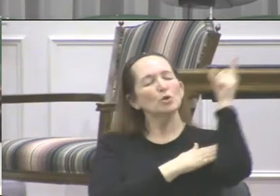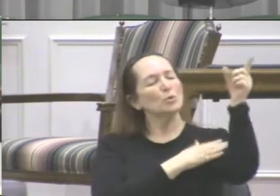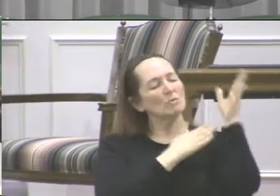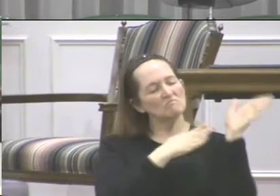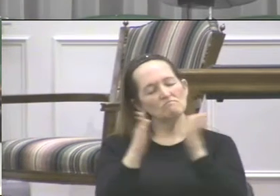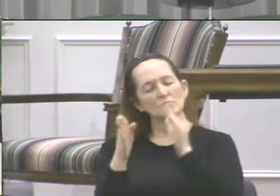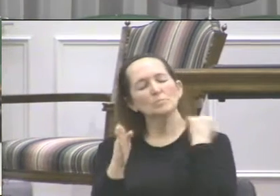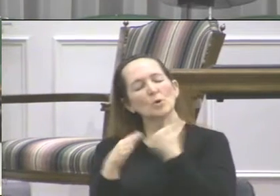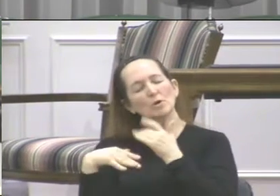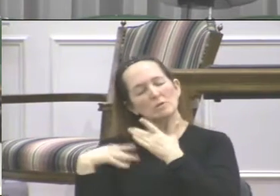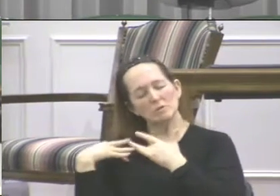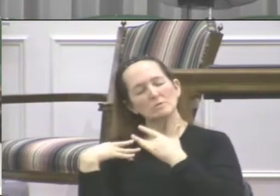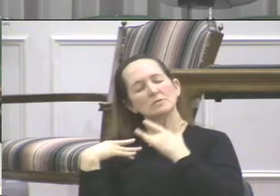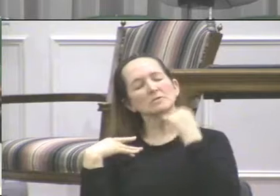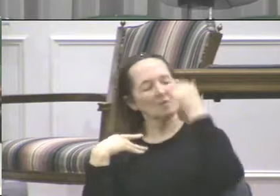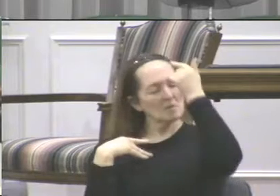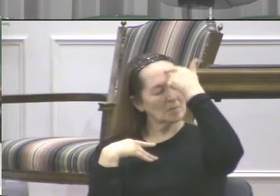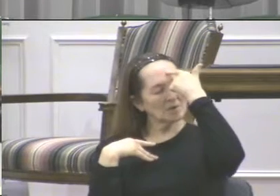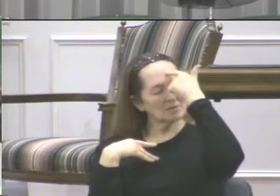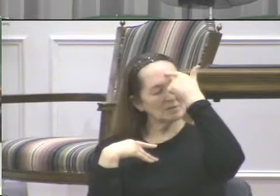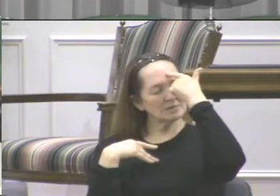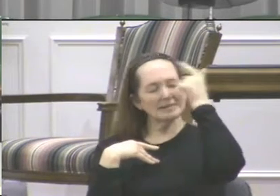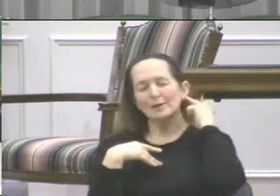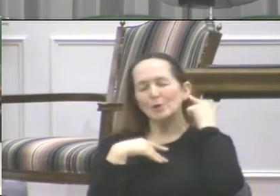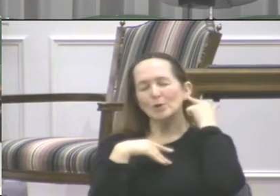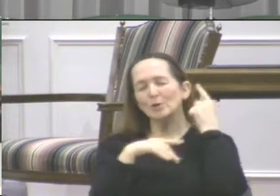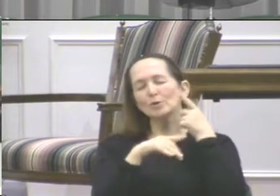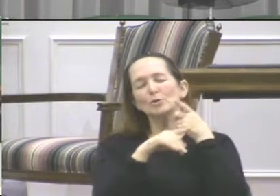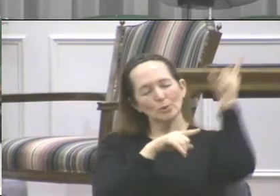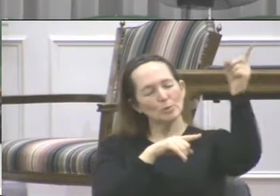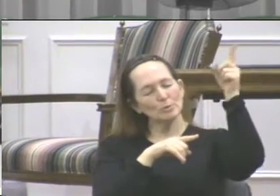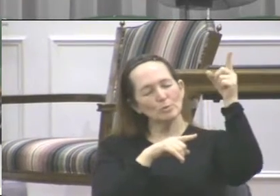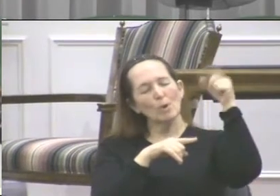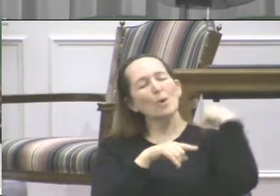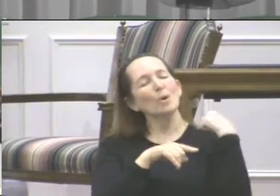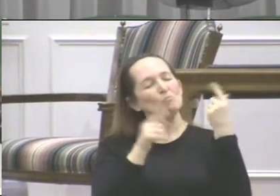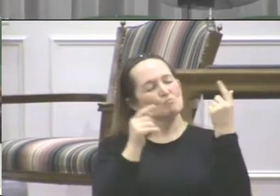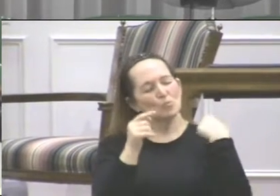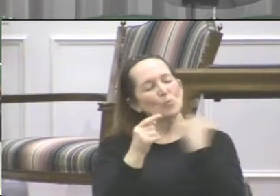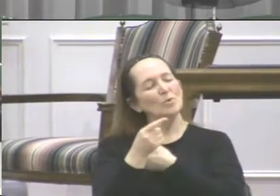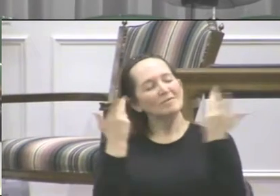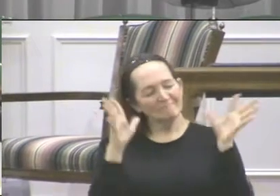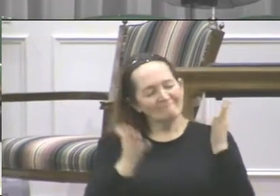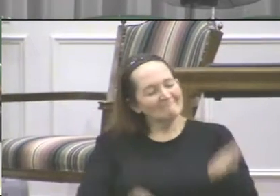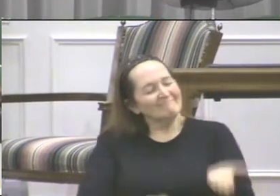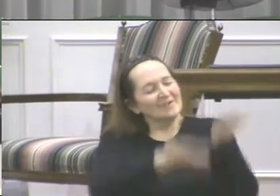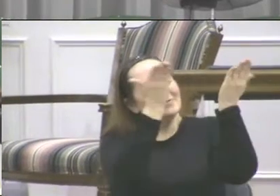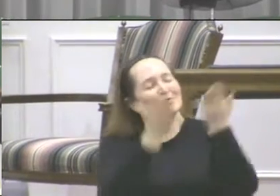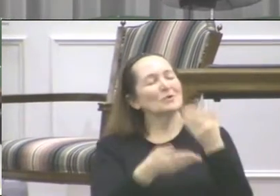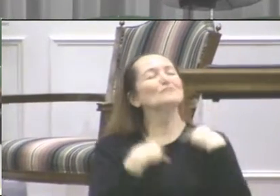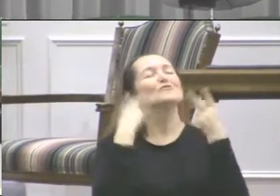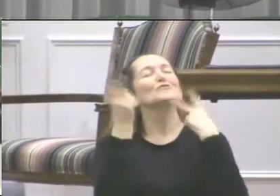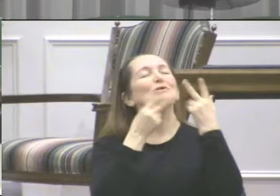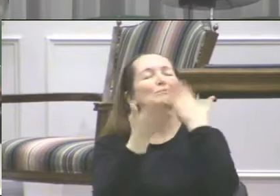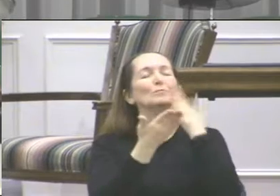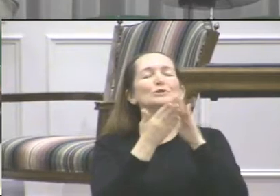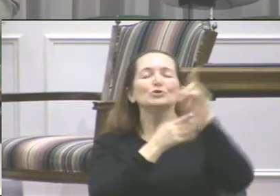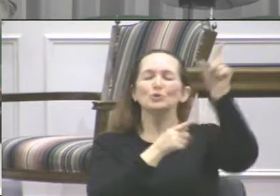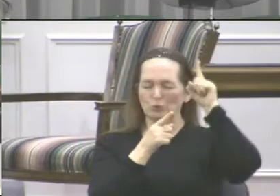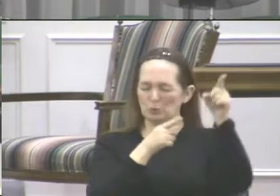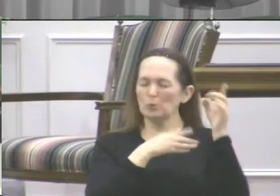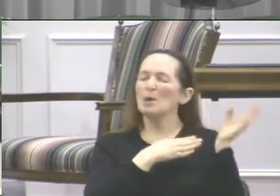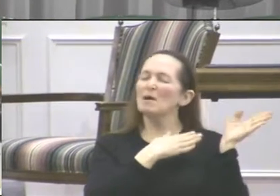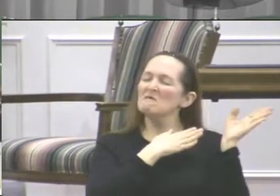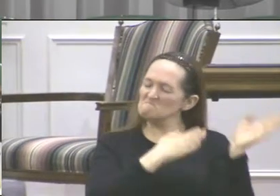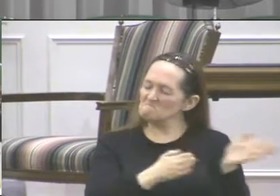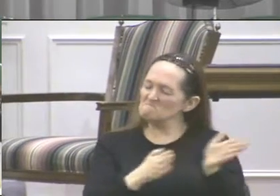hear from you as we have lifted our voice in praise to you. You've prepared us for what you want to say now.